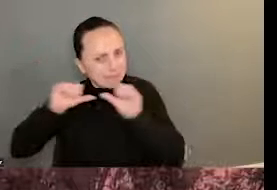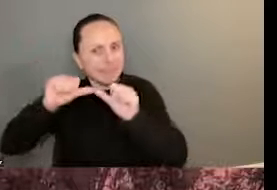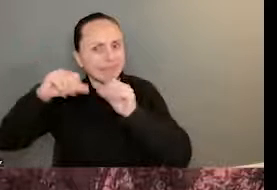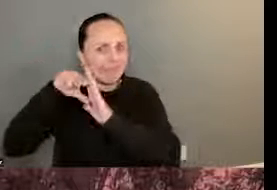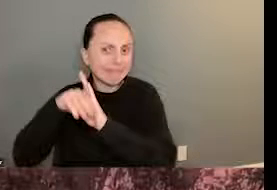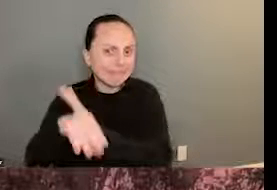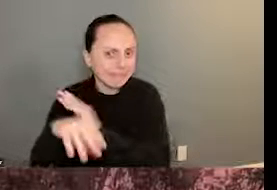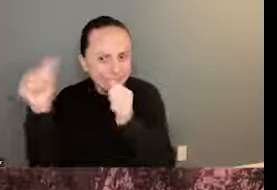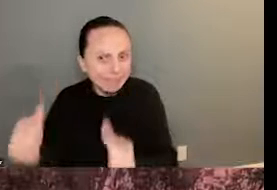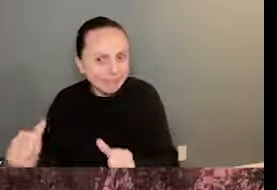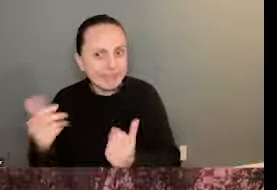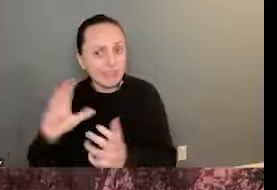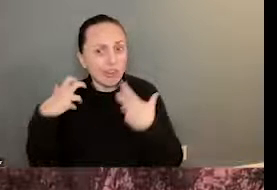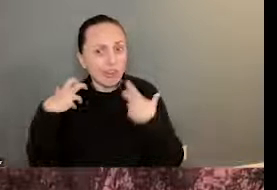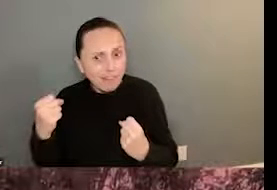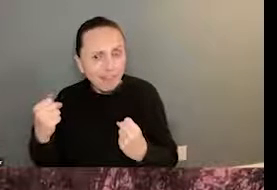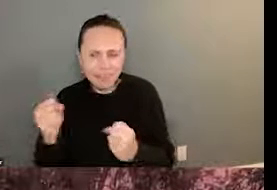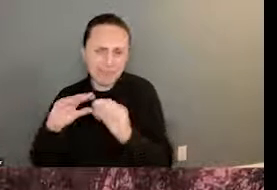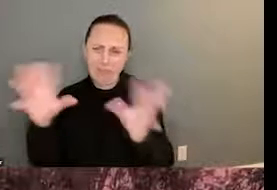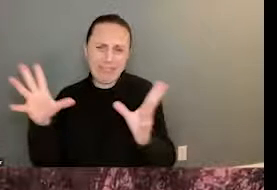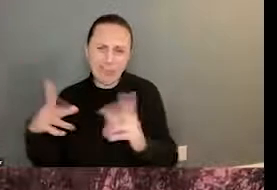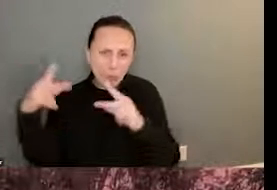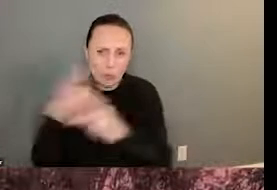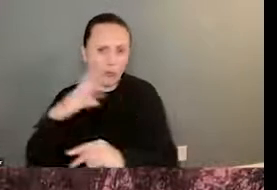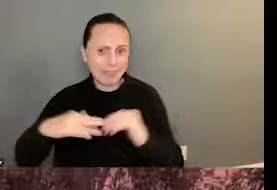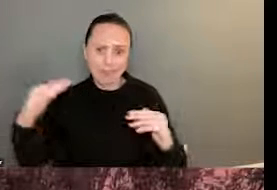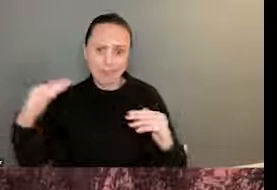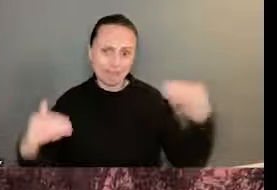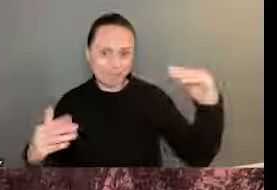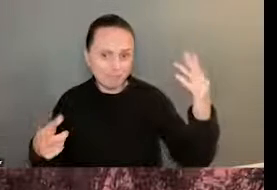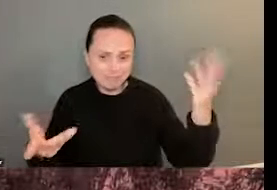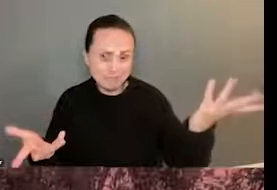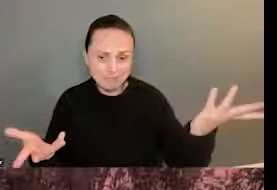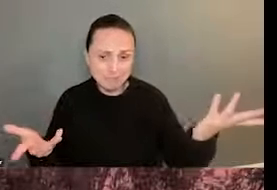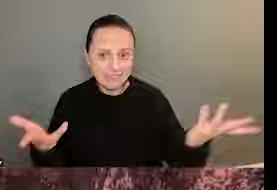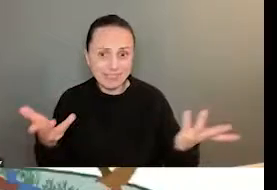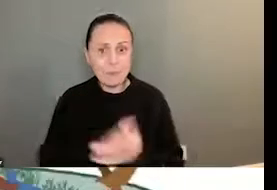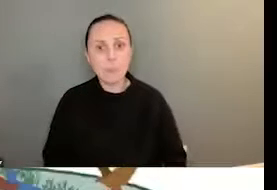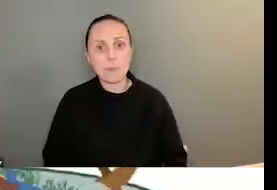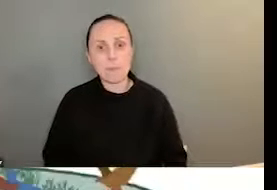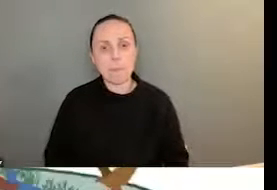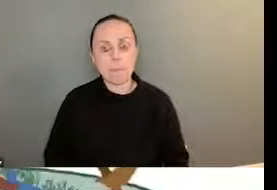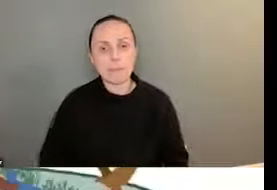It's no wonder then that their health outcomes are far worse than those that live in other neighborhoods.